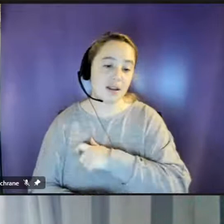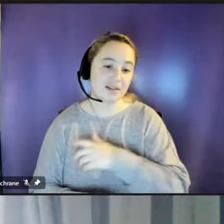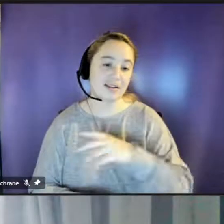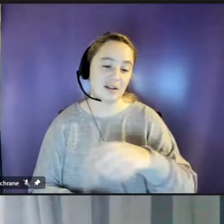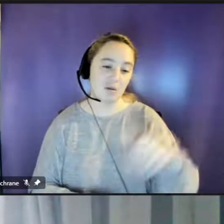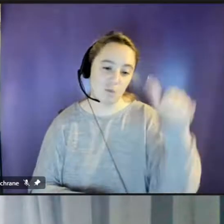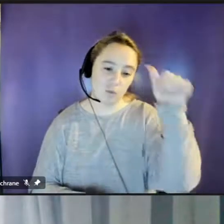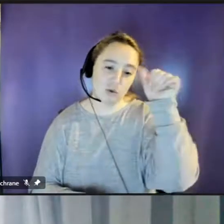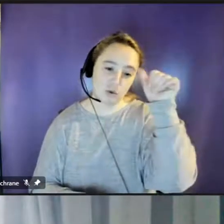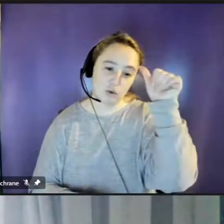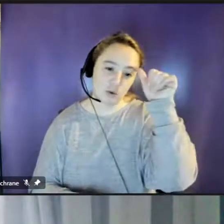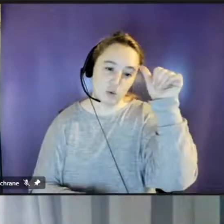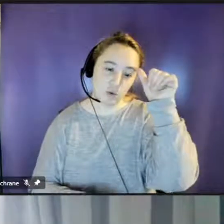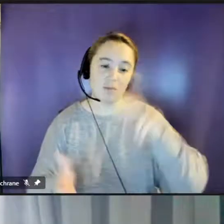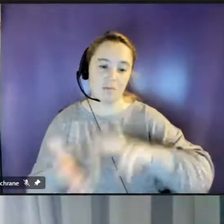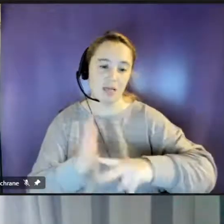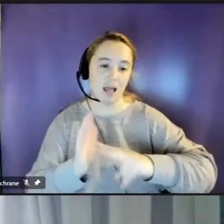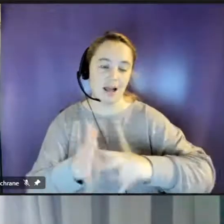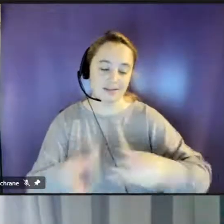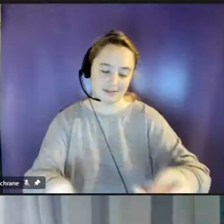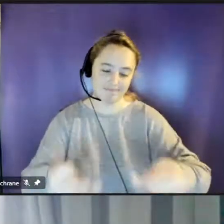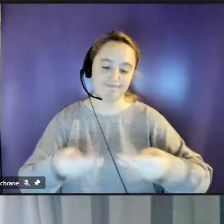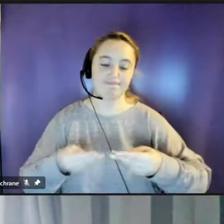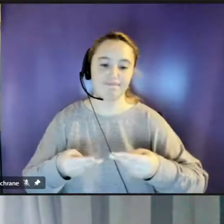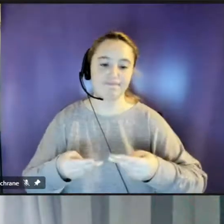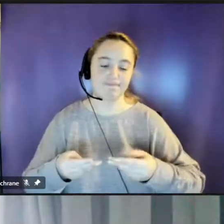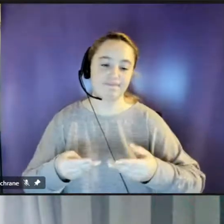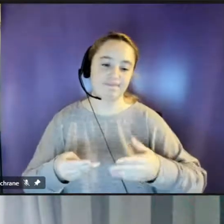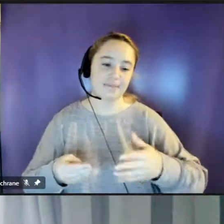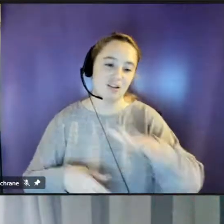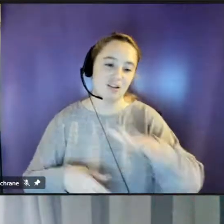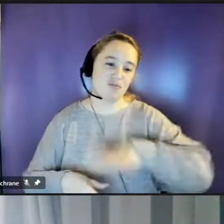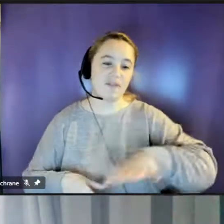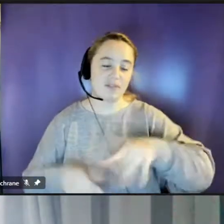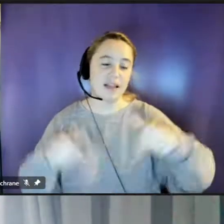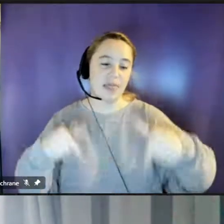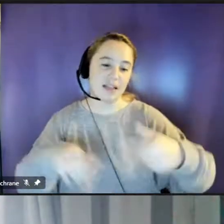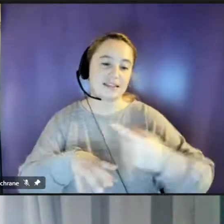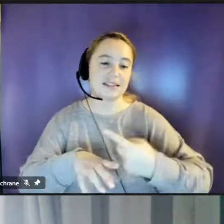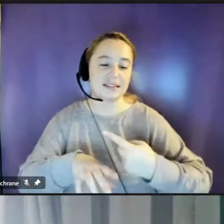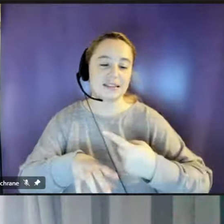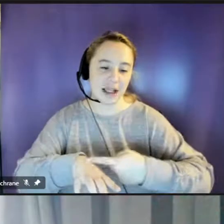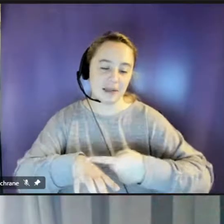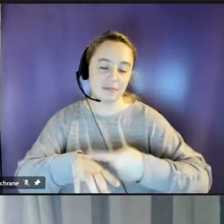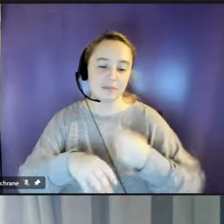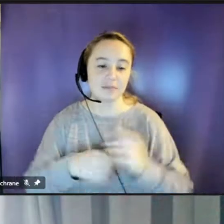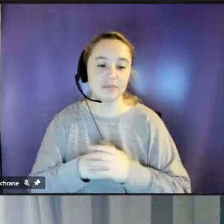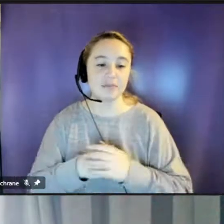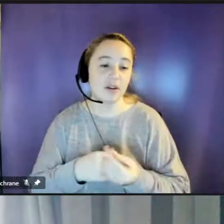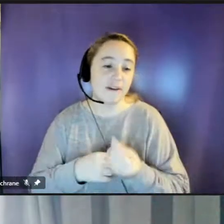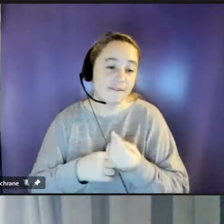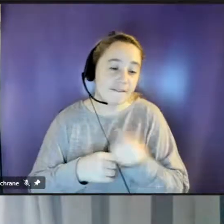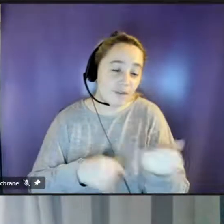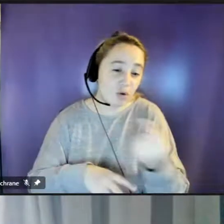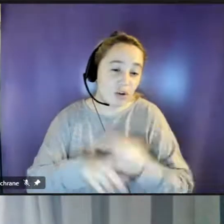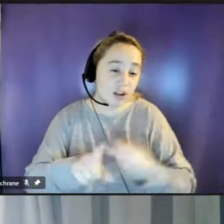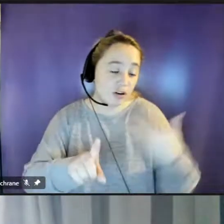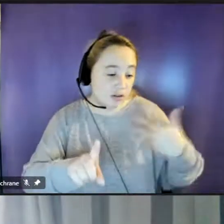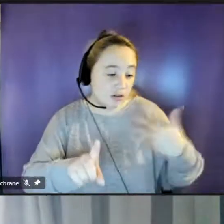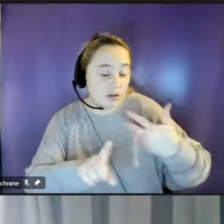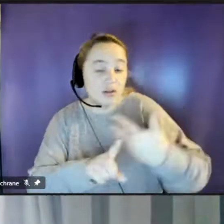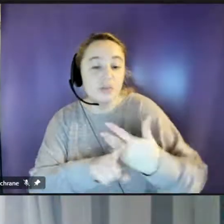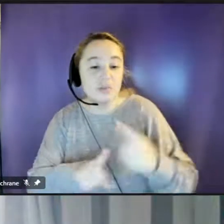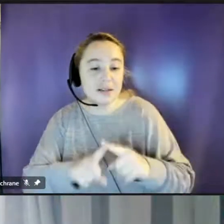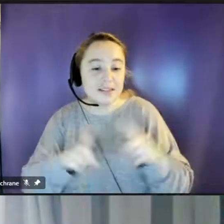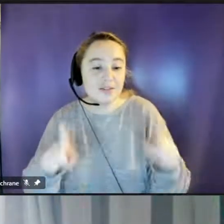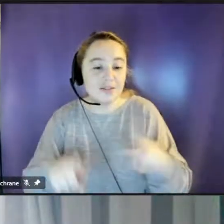with getting these plans presented to them round about this time of the year. Last couple of years has looked a wee bit different because of the pandemic.